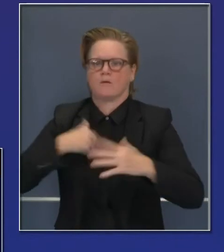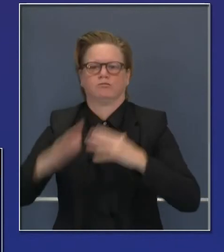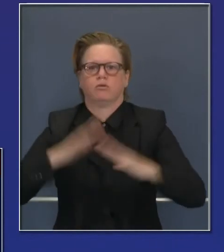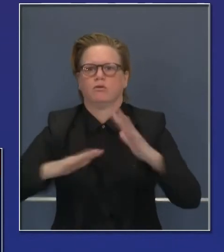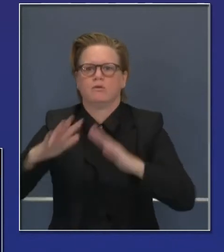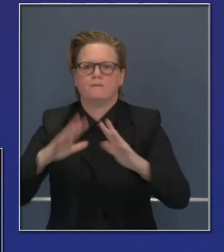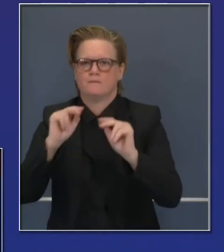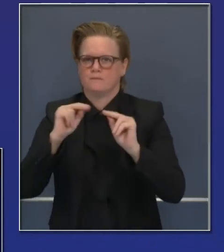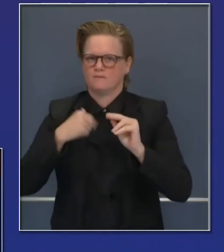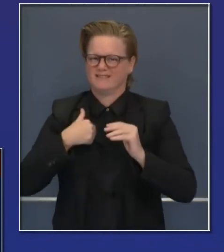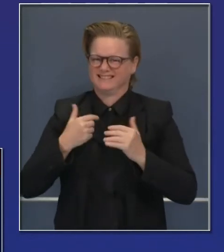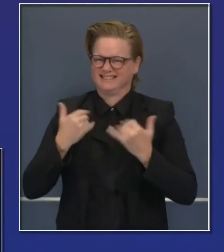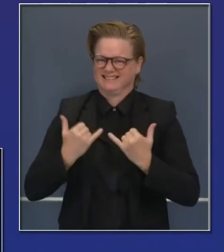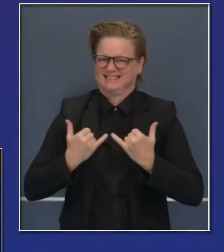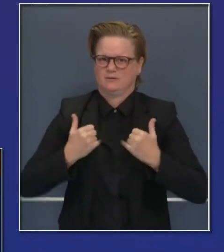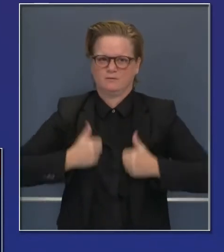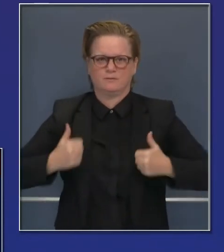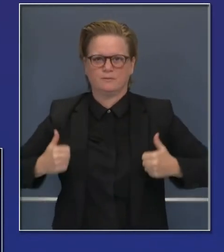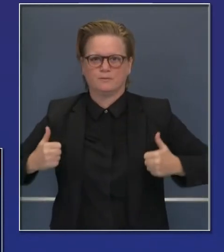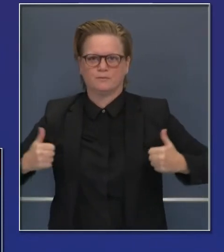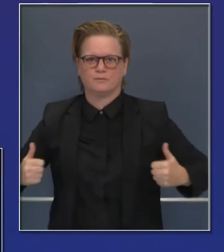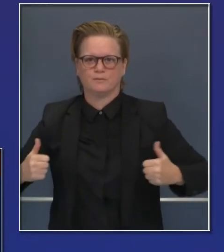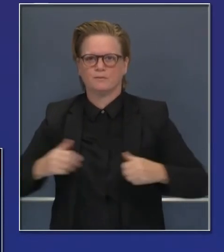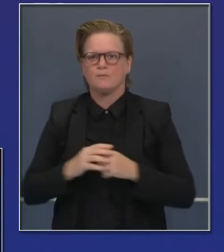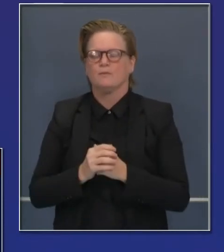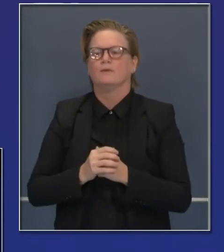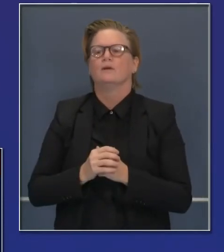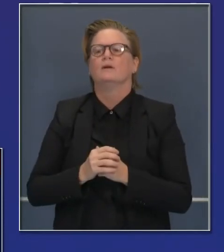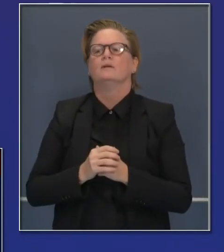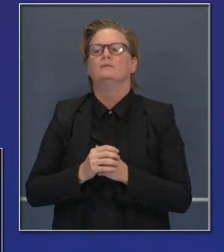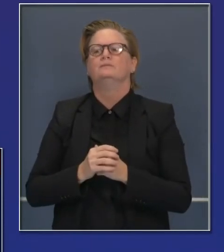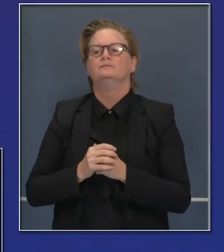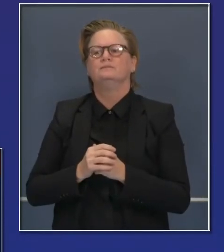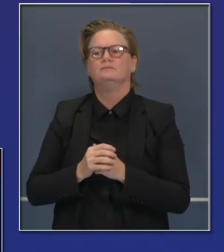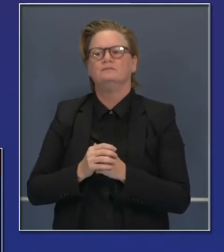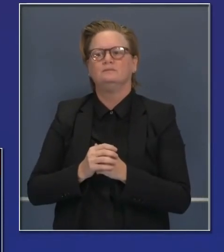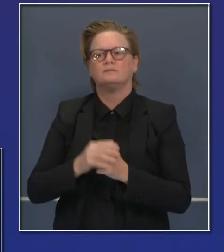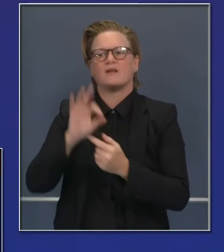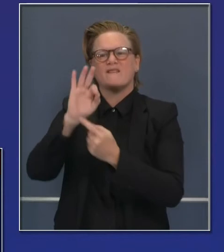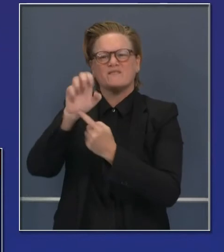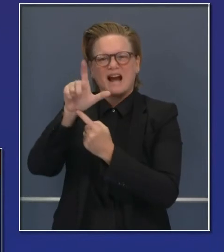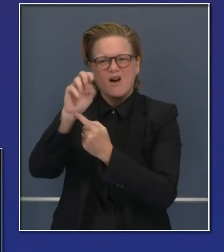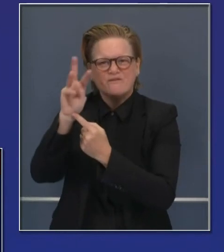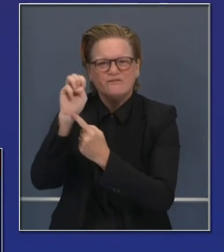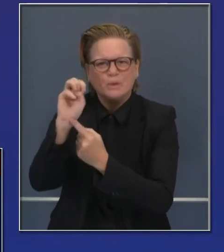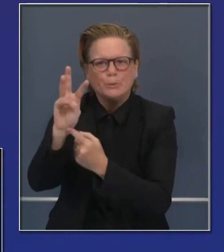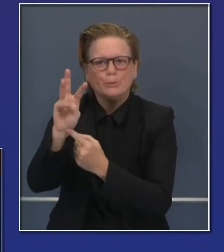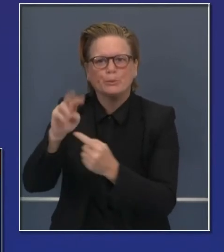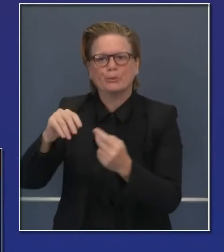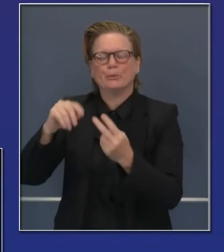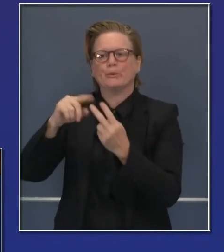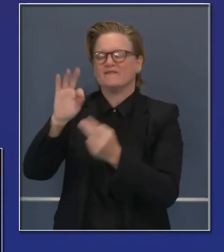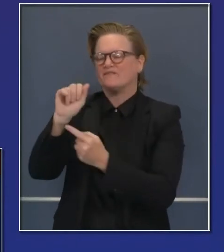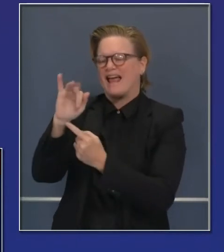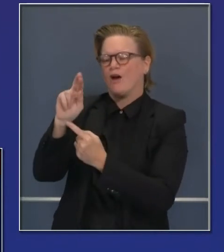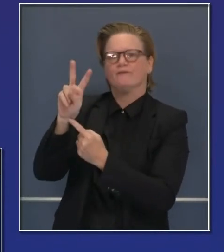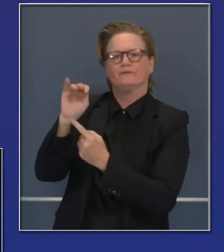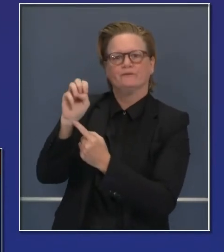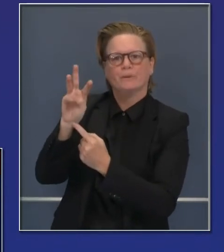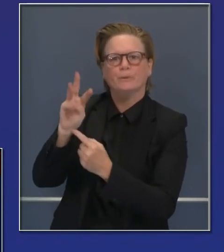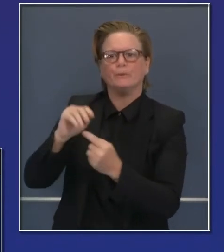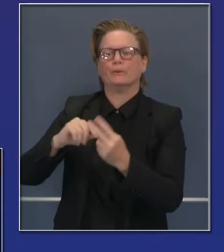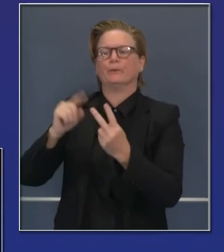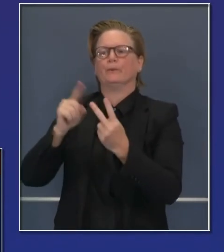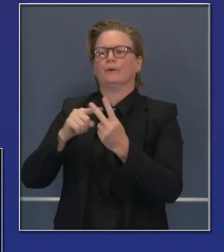these in the past, Fairview, Porterville. Here's a more comprehensive list, and here's a more detailed list where you can see the number of beds that are